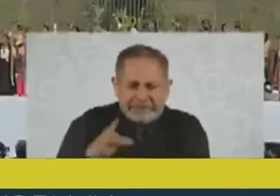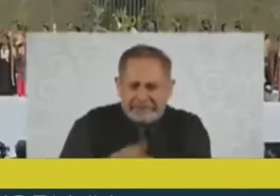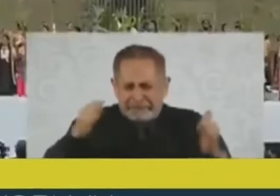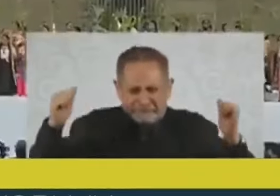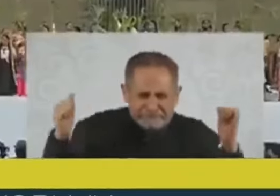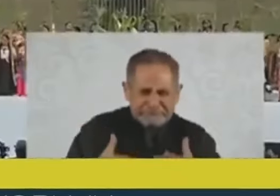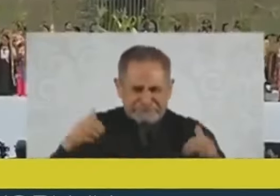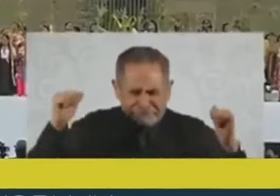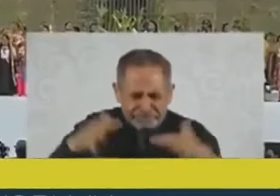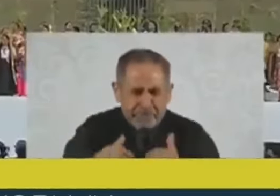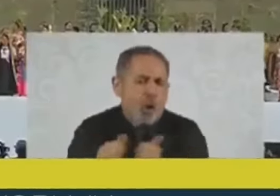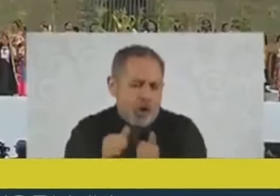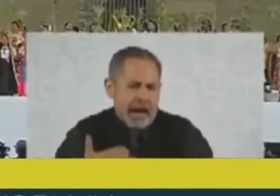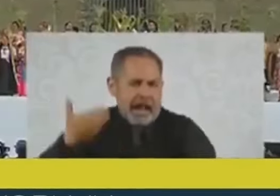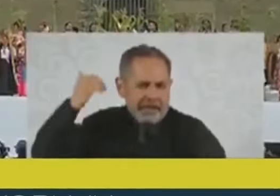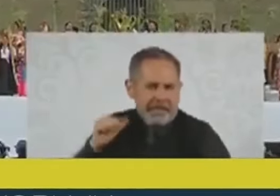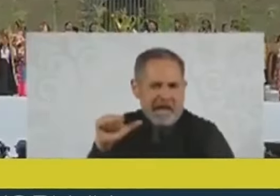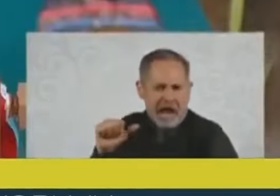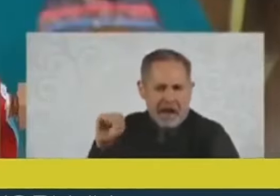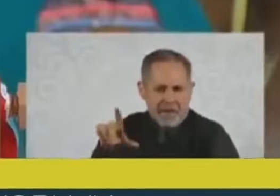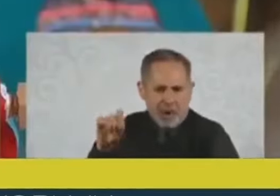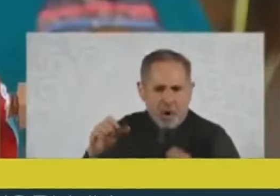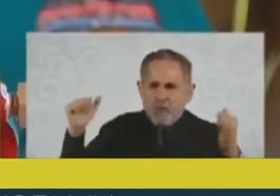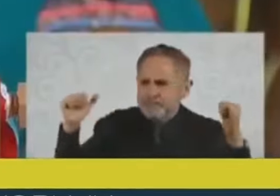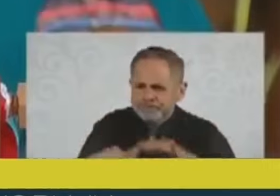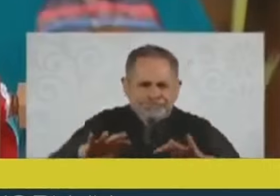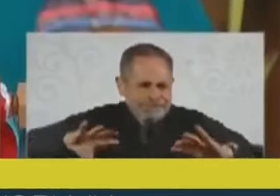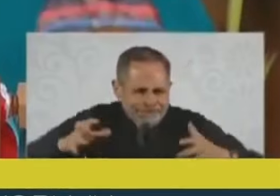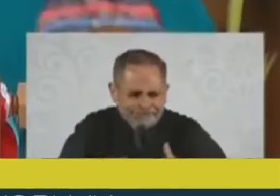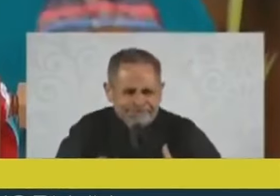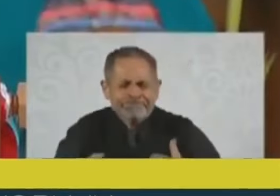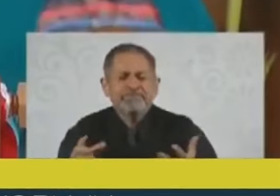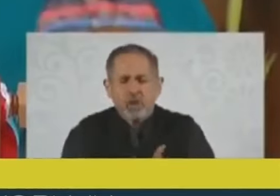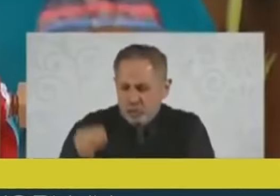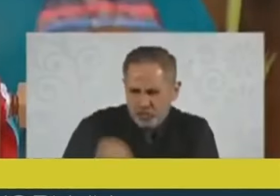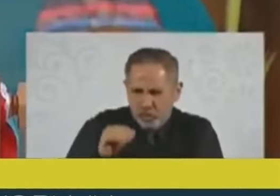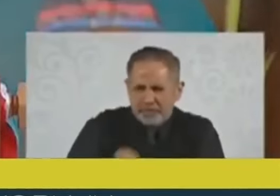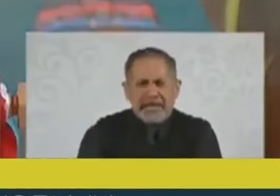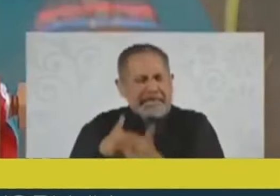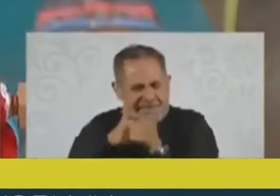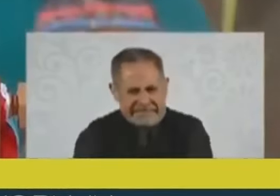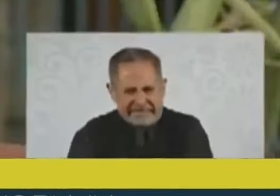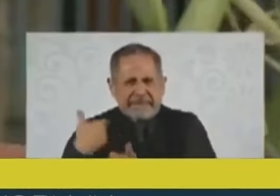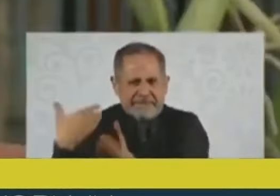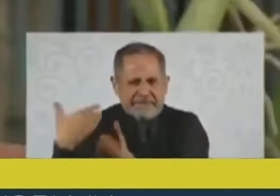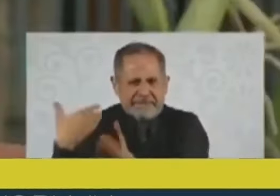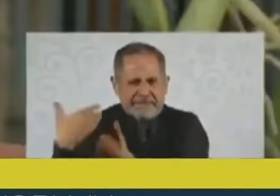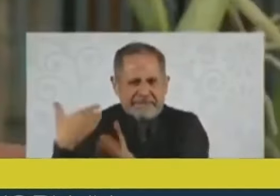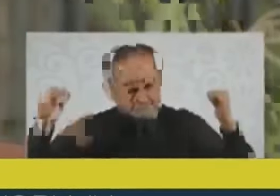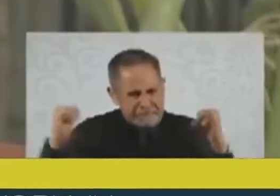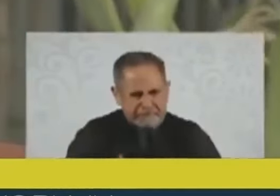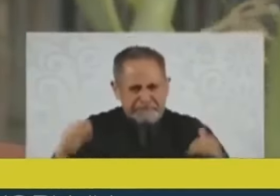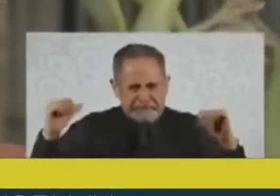where we gathered so many times with Andrés Manuel López Obrador, and we will continue to